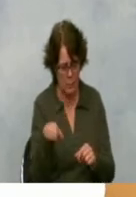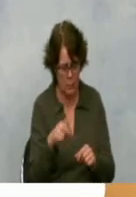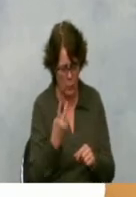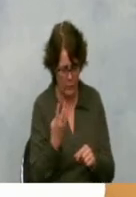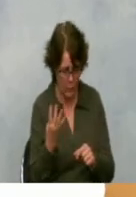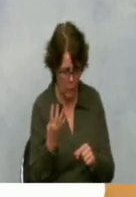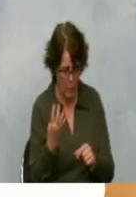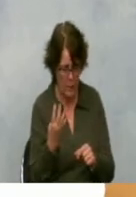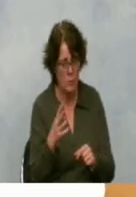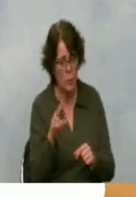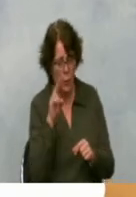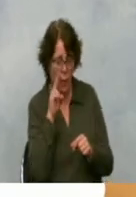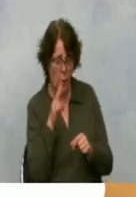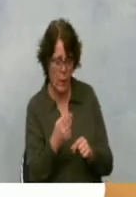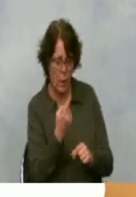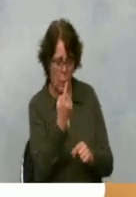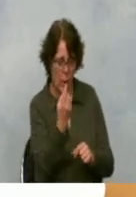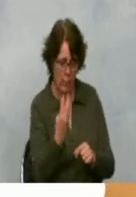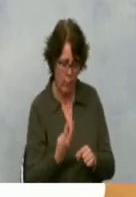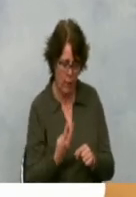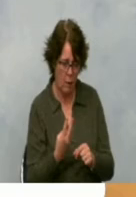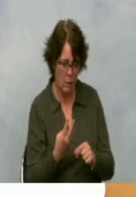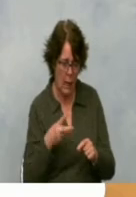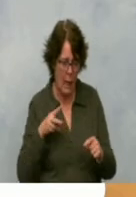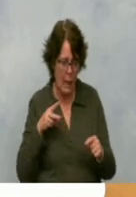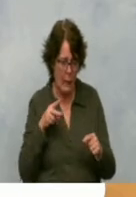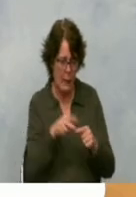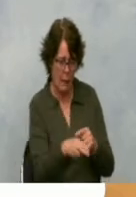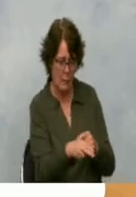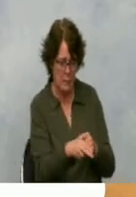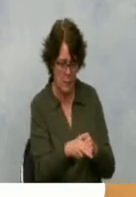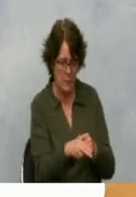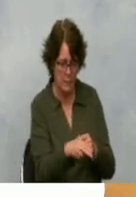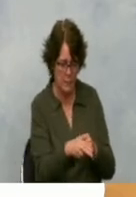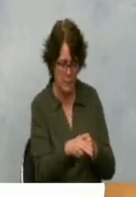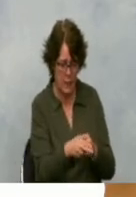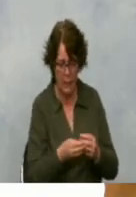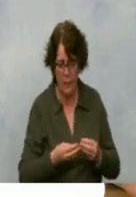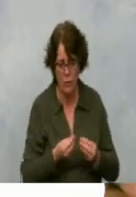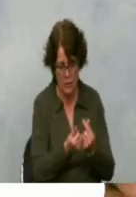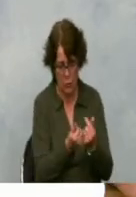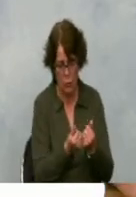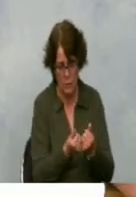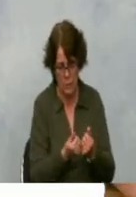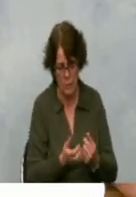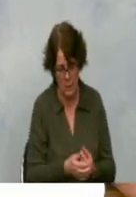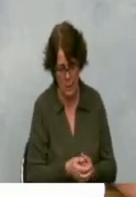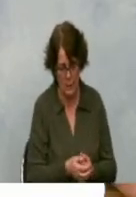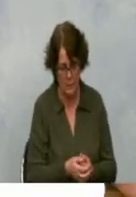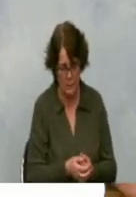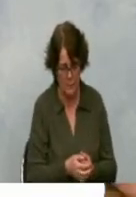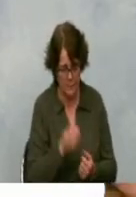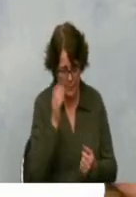2023-24. So you're looking at a third of a cut in the capital grant resource that we've got.